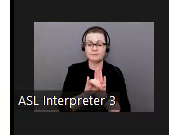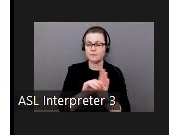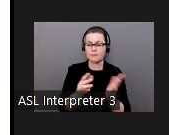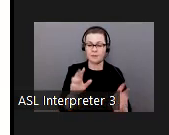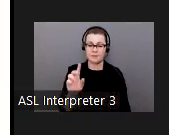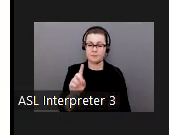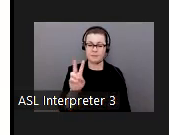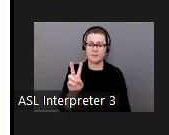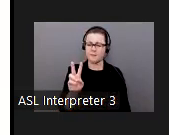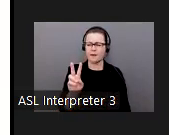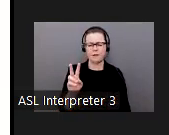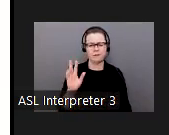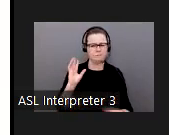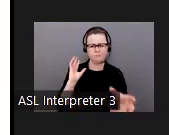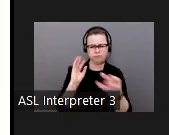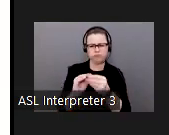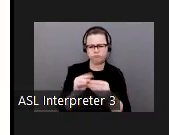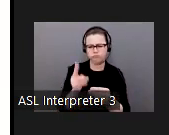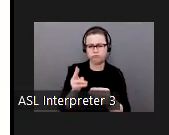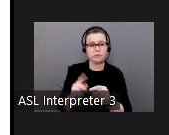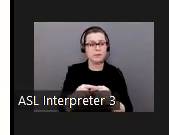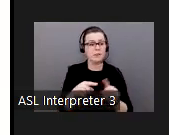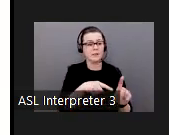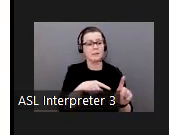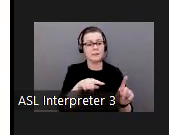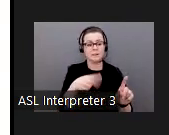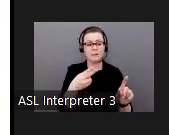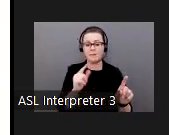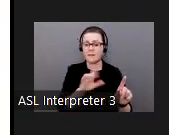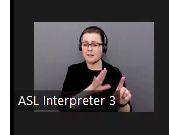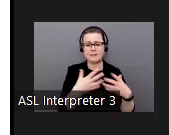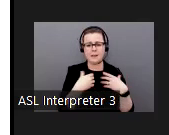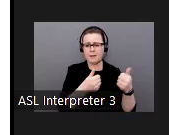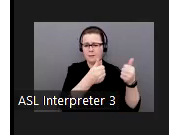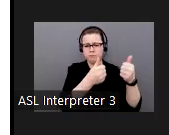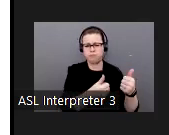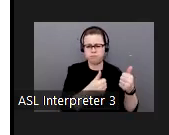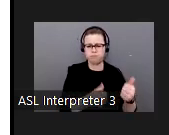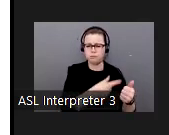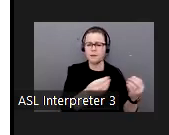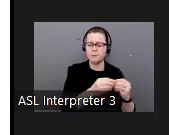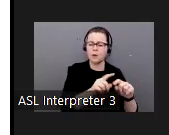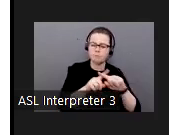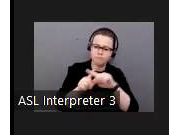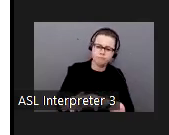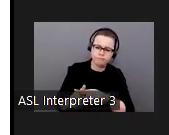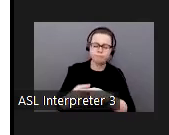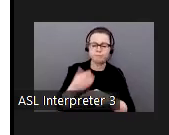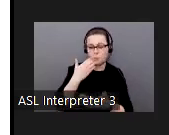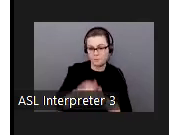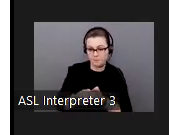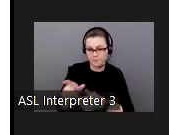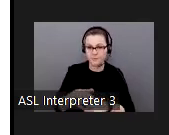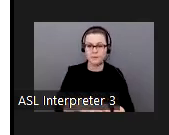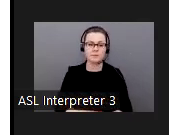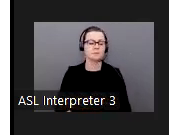health is failing. He's becoming more dependent. There's a question about sometimes I've heard people talk about,